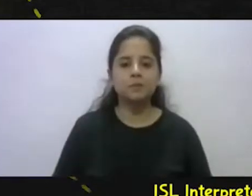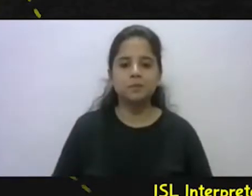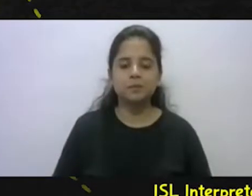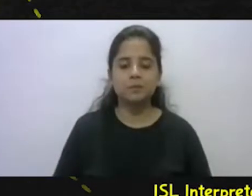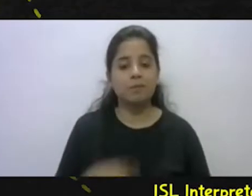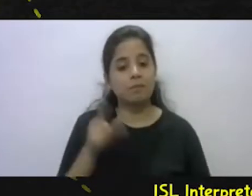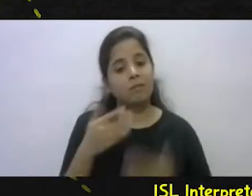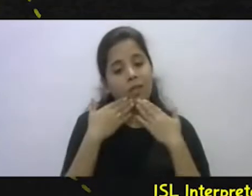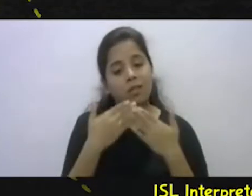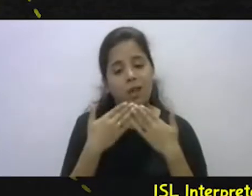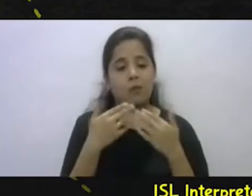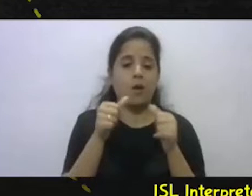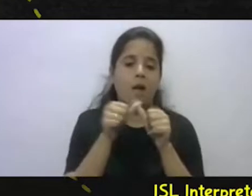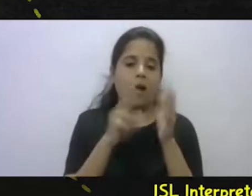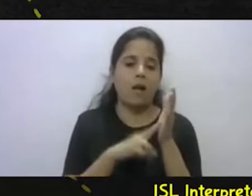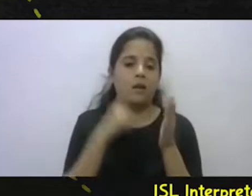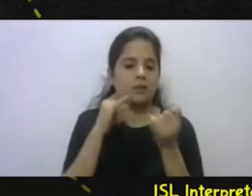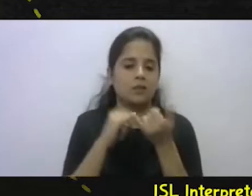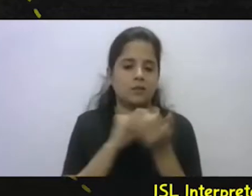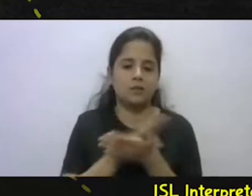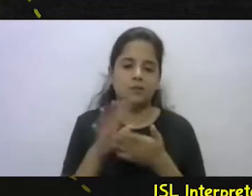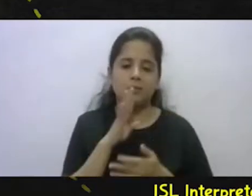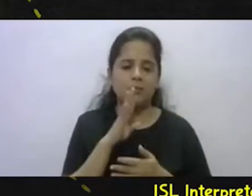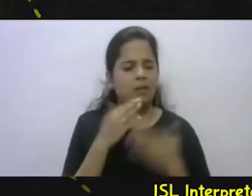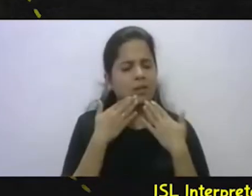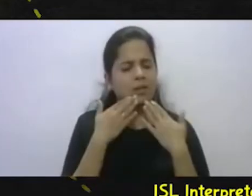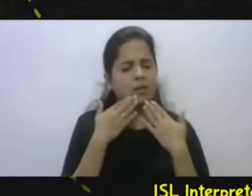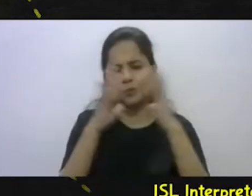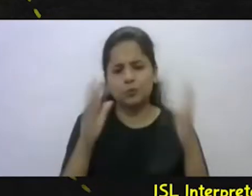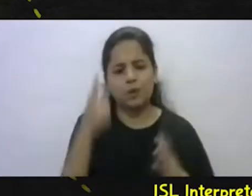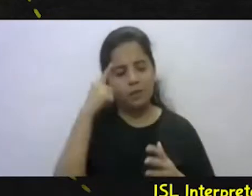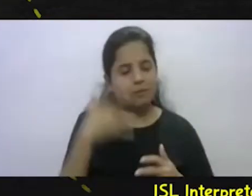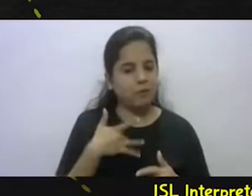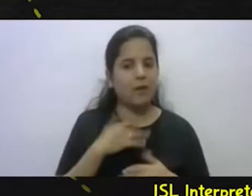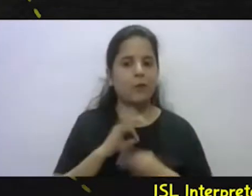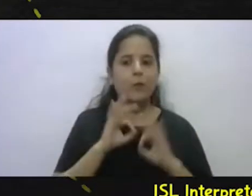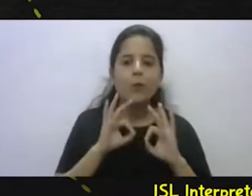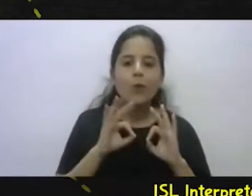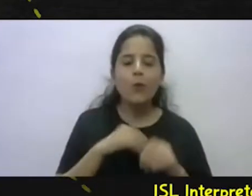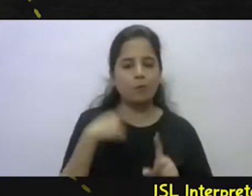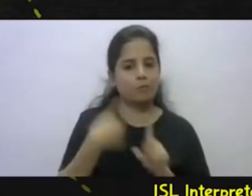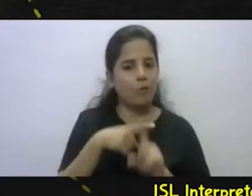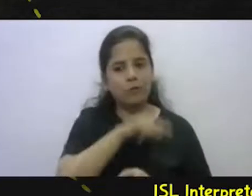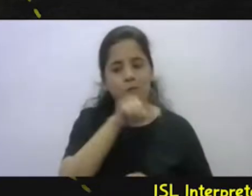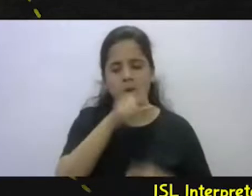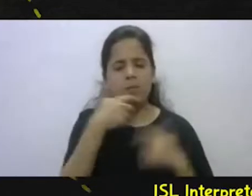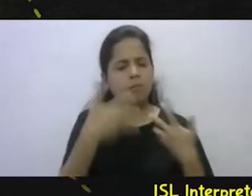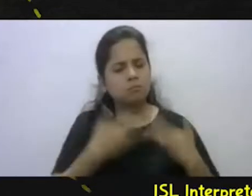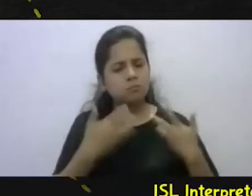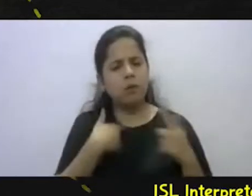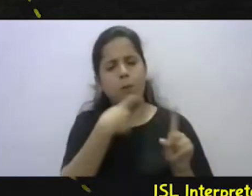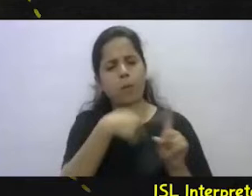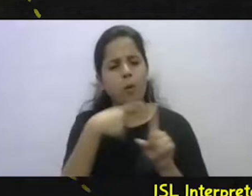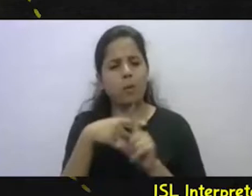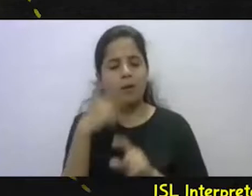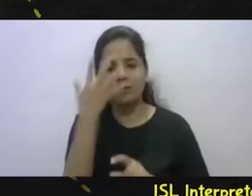Thank you so much, Satyendra ji. It's actually such a pleasure to be here today with people whose work has inspired me for so long, familiar faces,